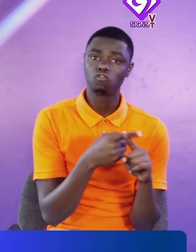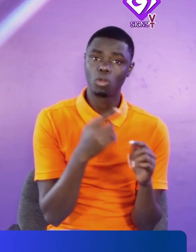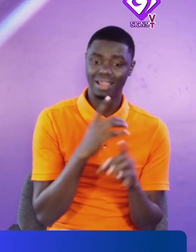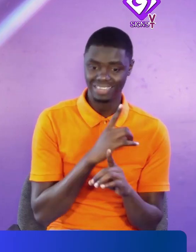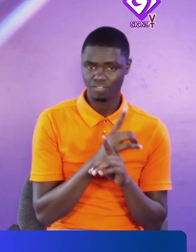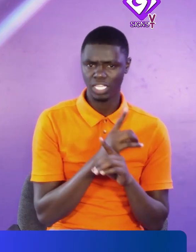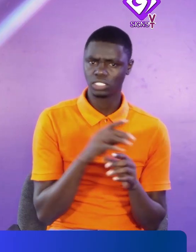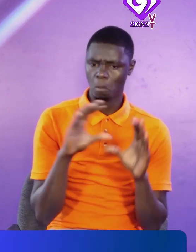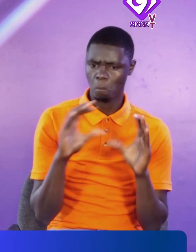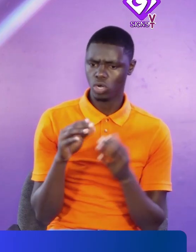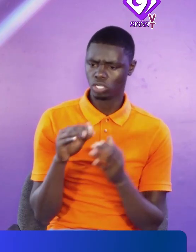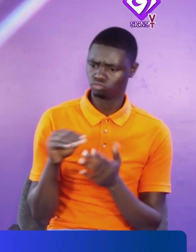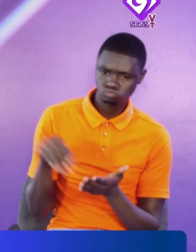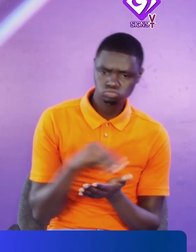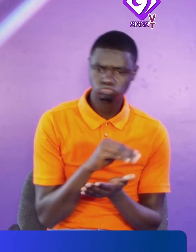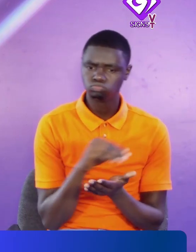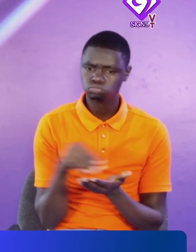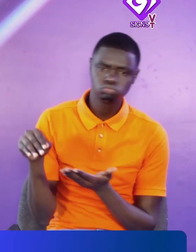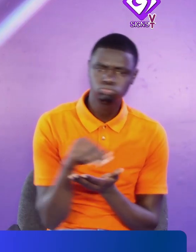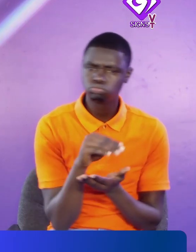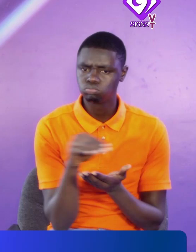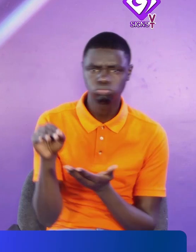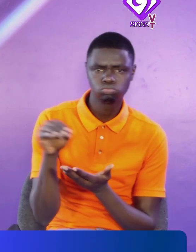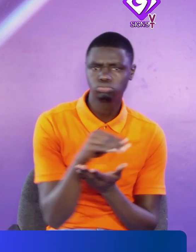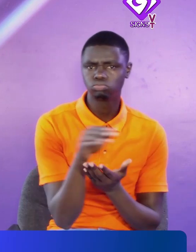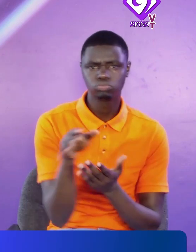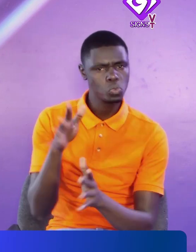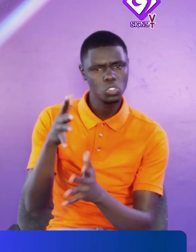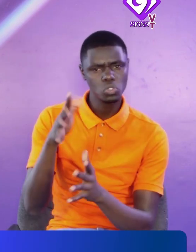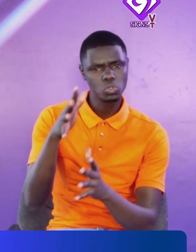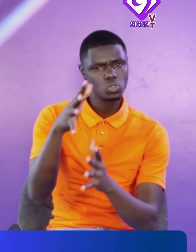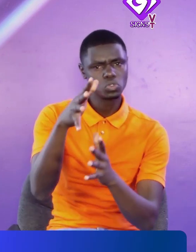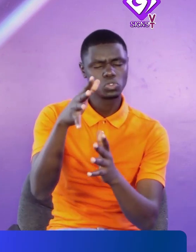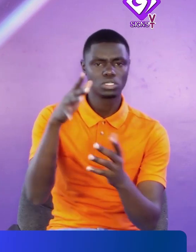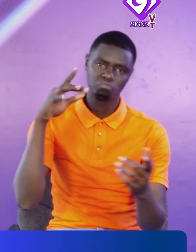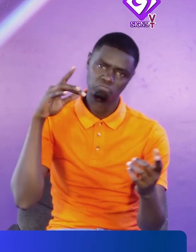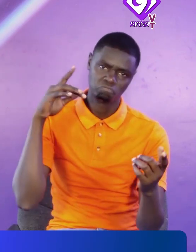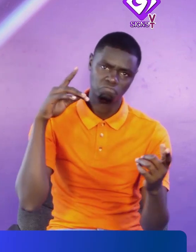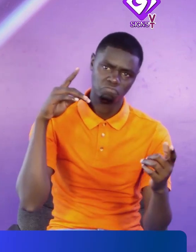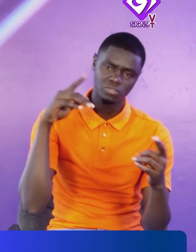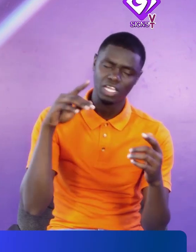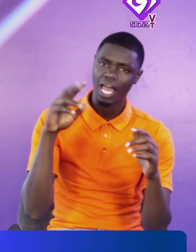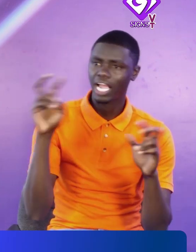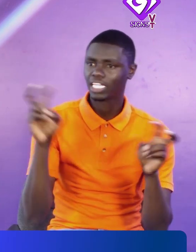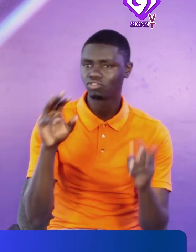mpira akiwa akakari mpira kutoka defense mpaka attack, ndo akamtafuta